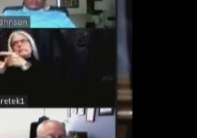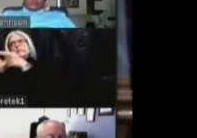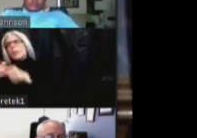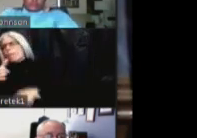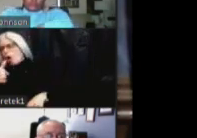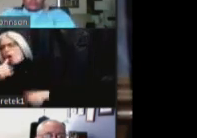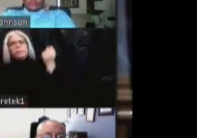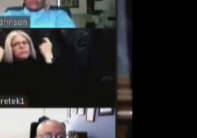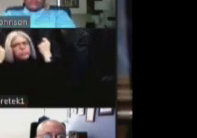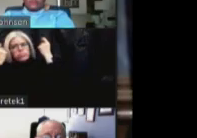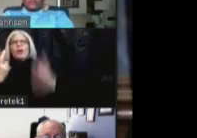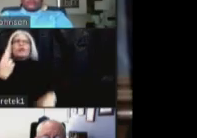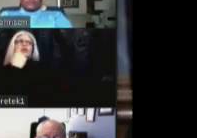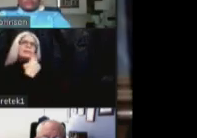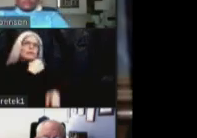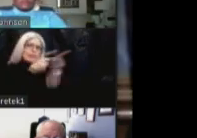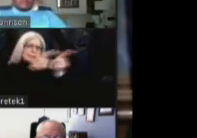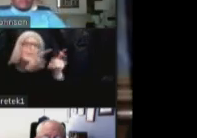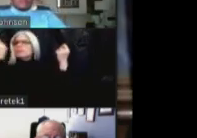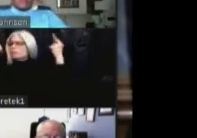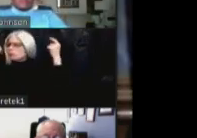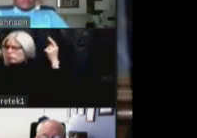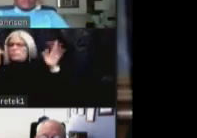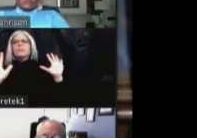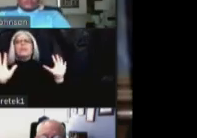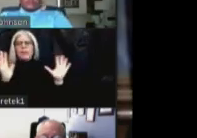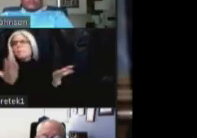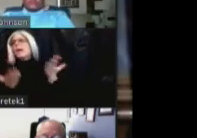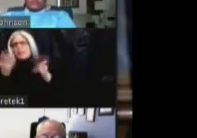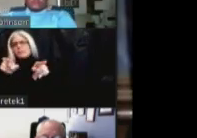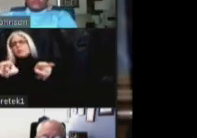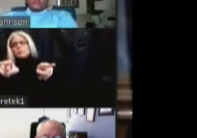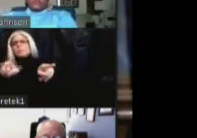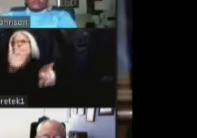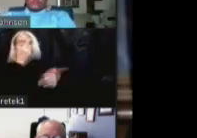that they might be upset with this or they might not want to work with us. To be honest,